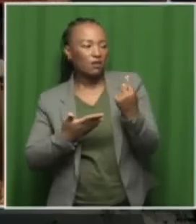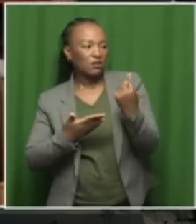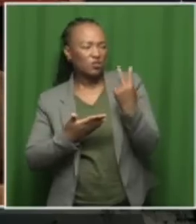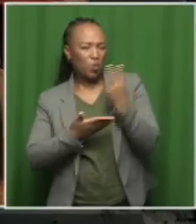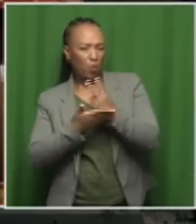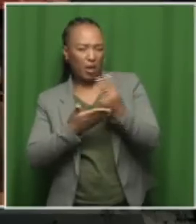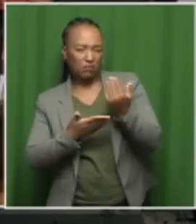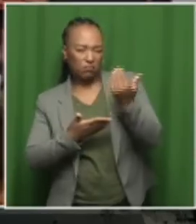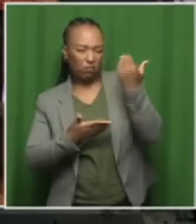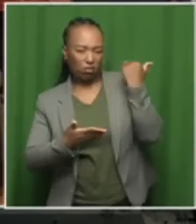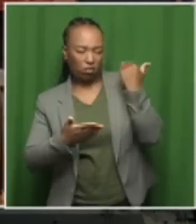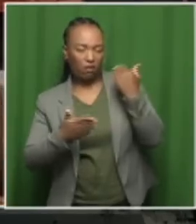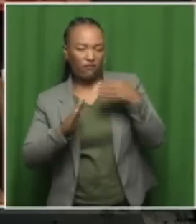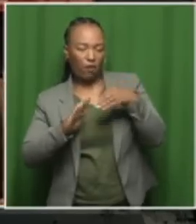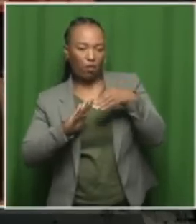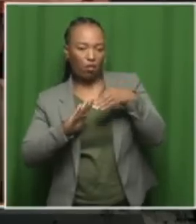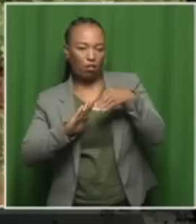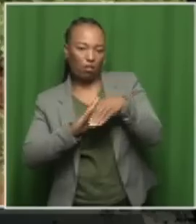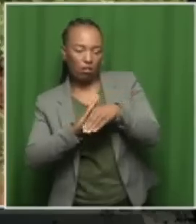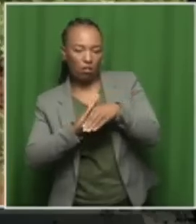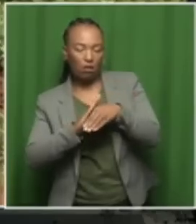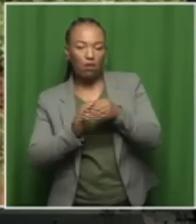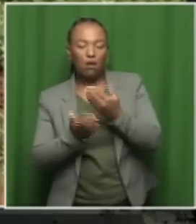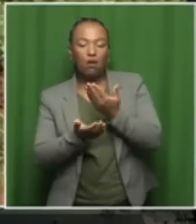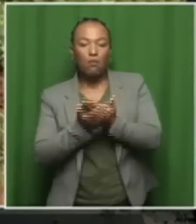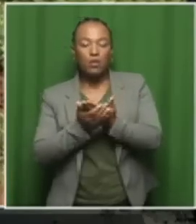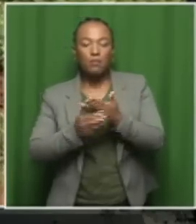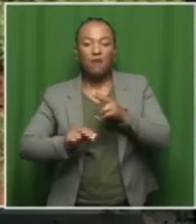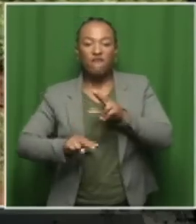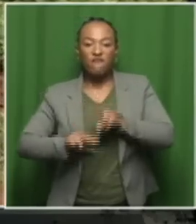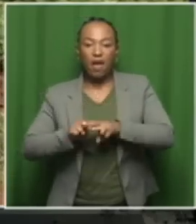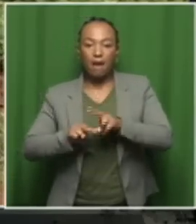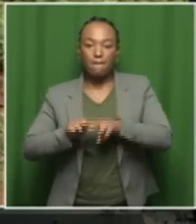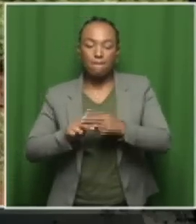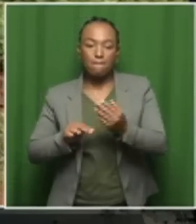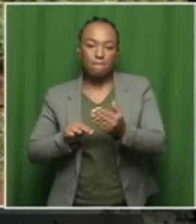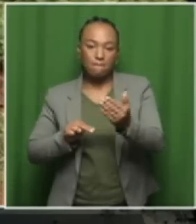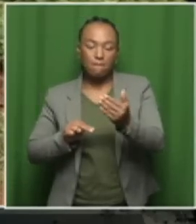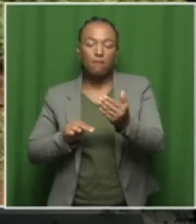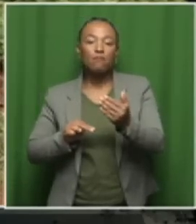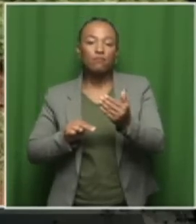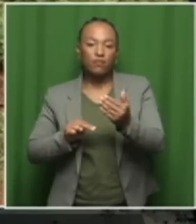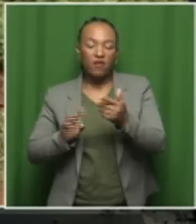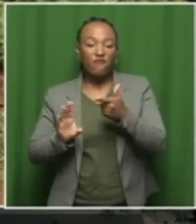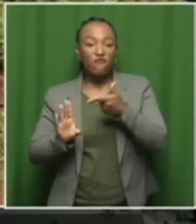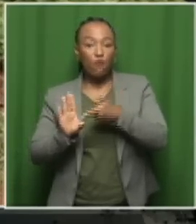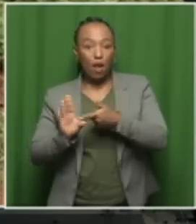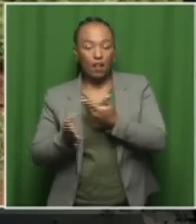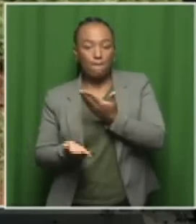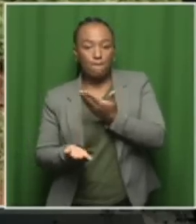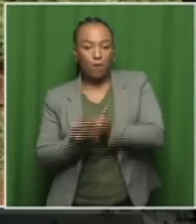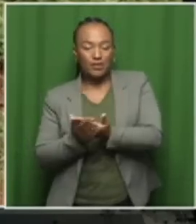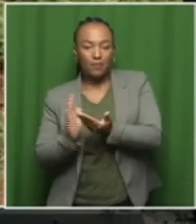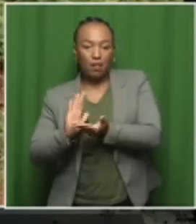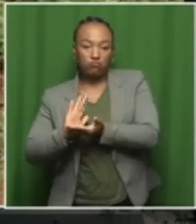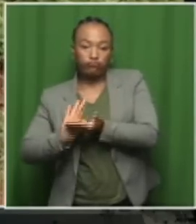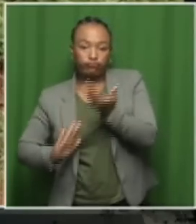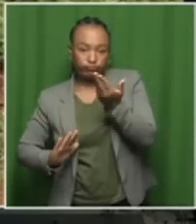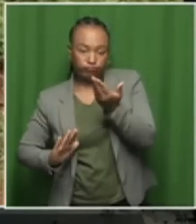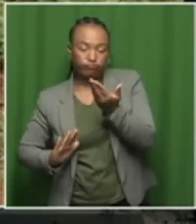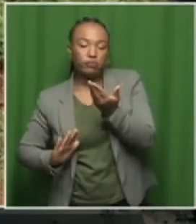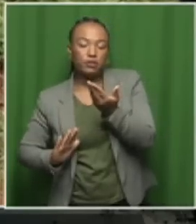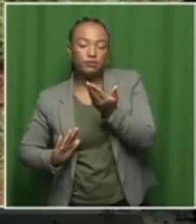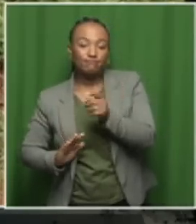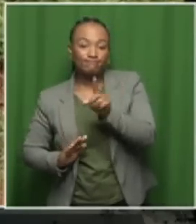that there is a chance that February might see a much bigger increase in fuel prices. Yeah. But again, take